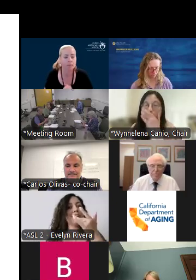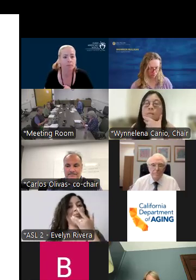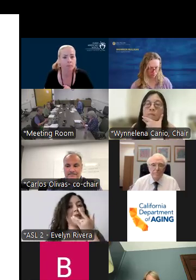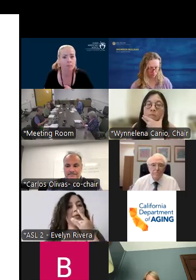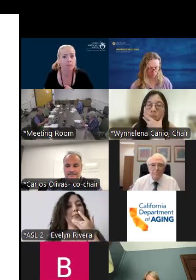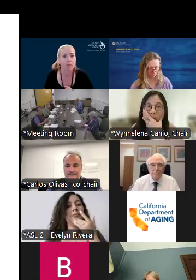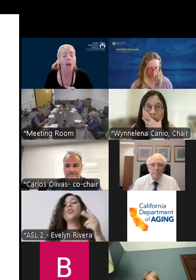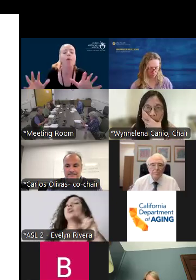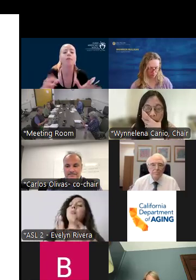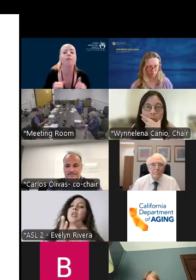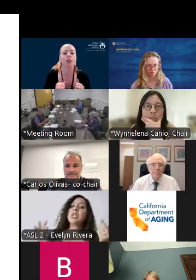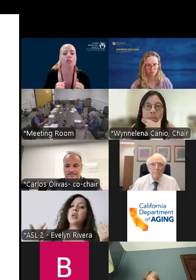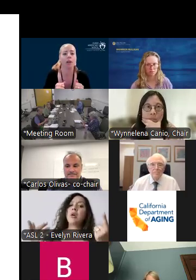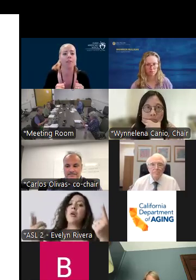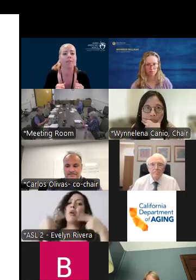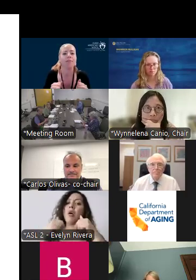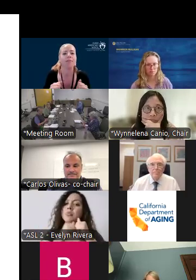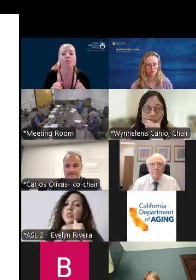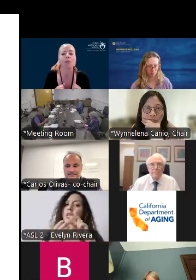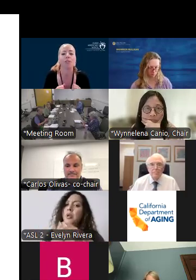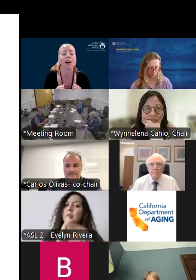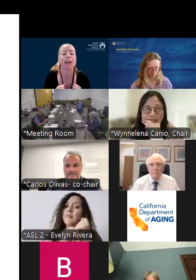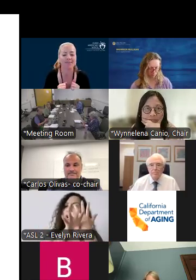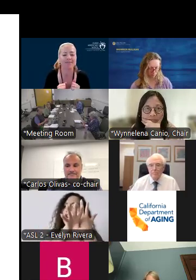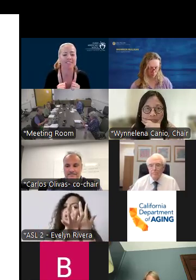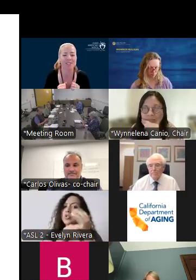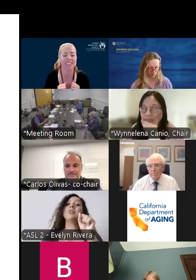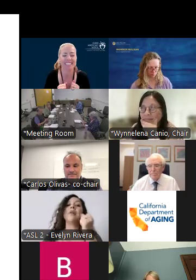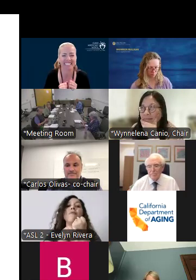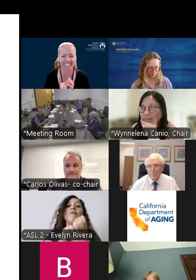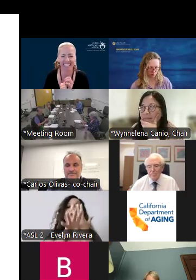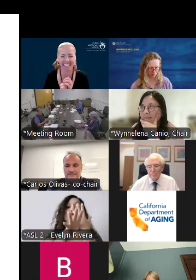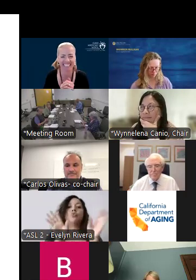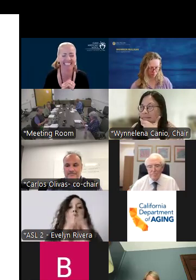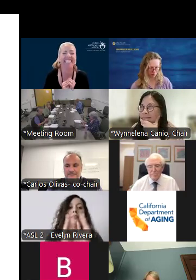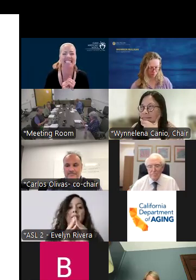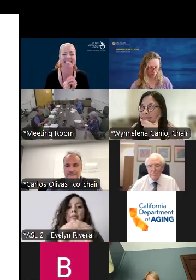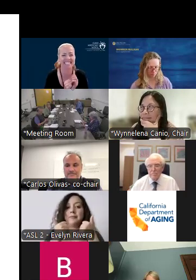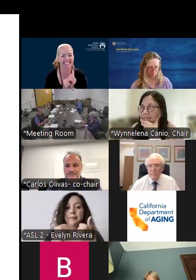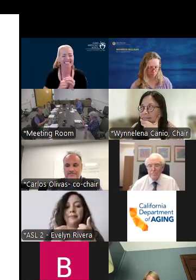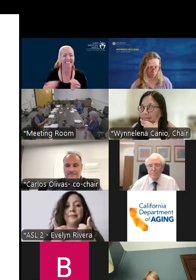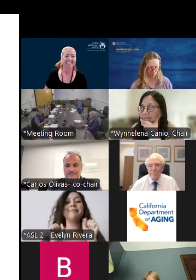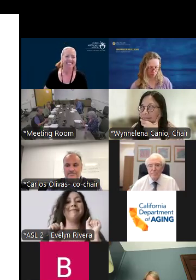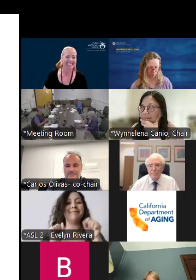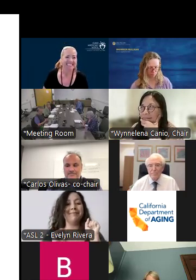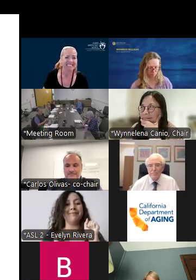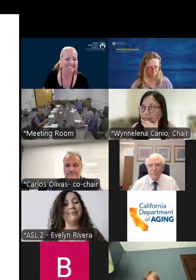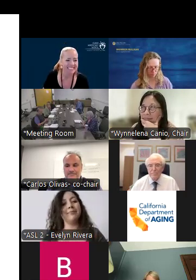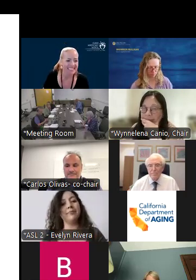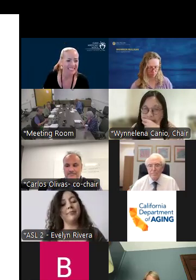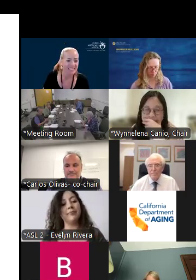come together, you mean in person virtual. come together? Virtual. Virtual, Okay. sorry. Okay. Virtual. Thank you. Yes.